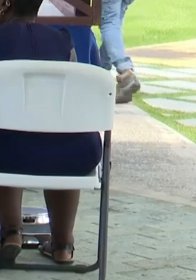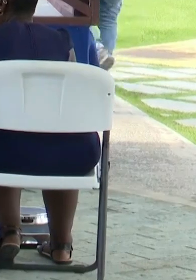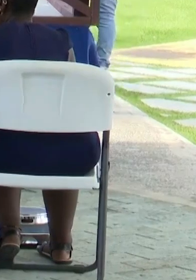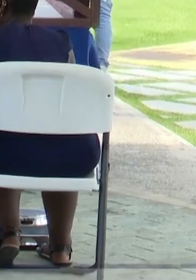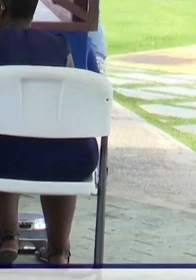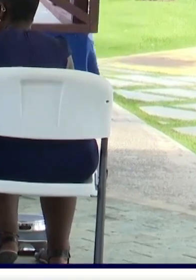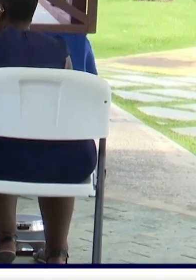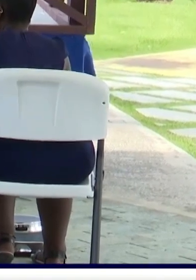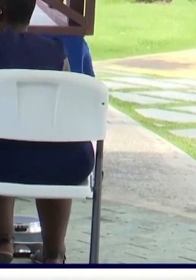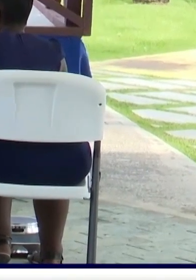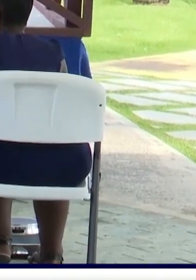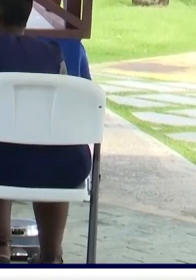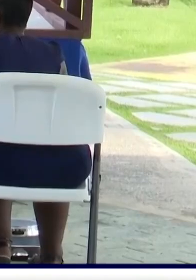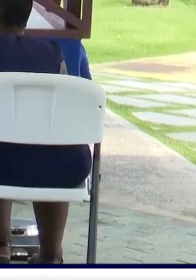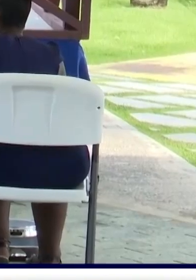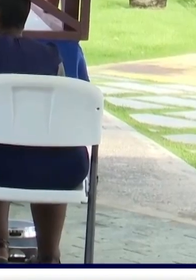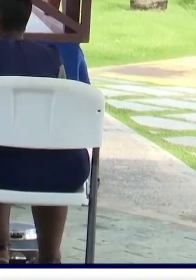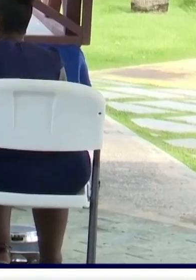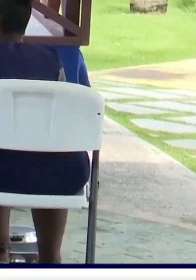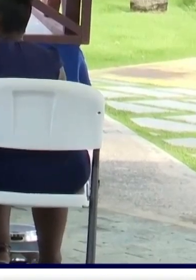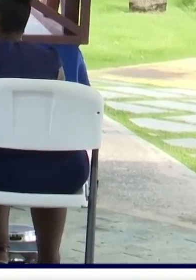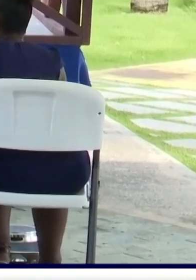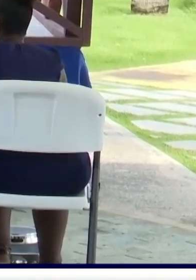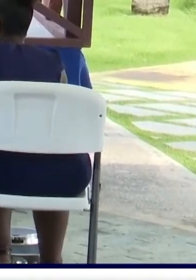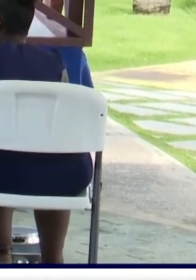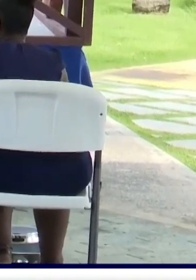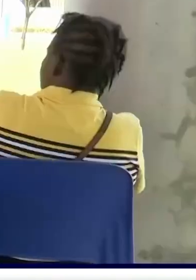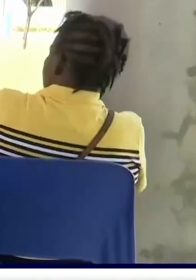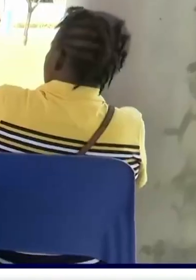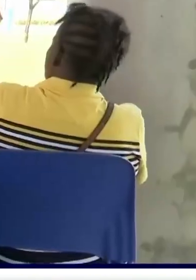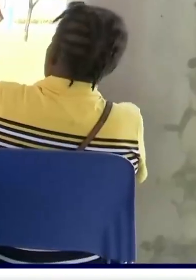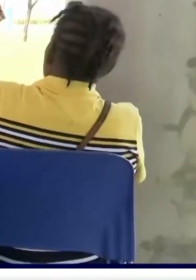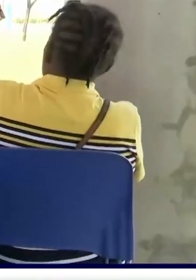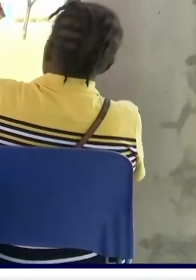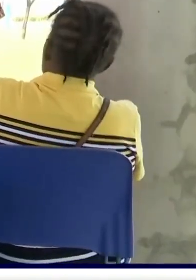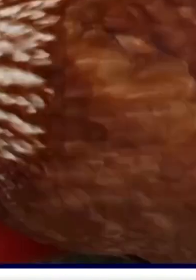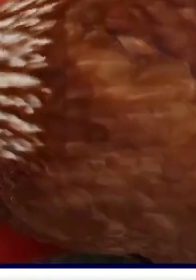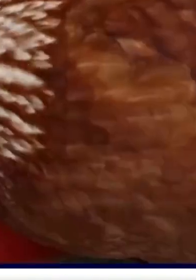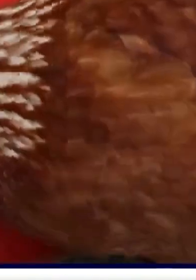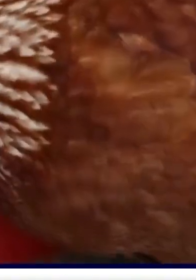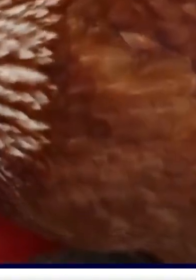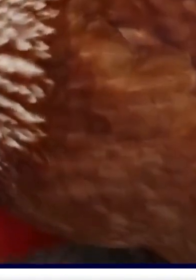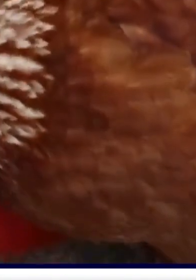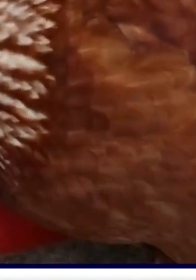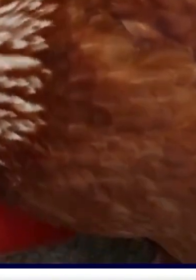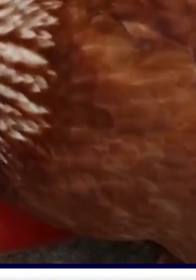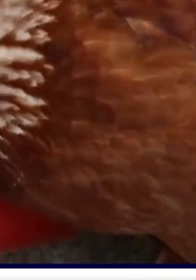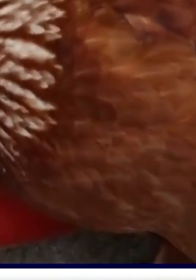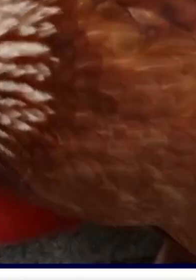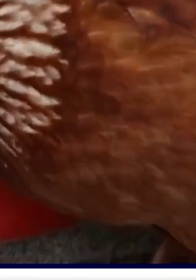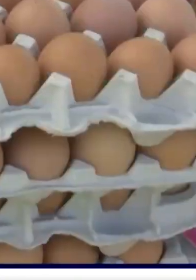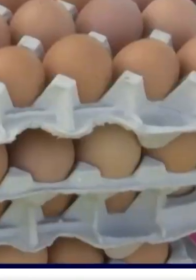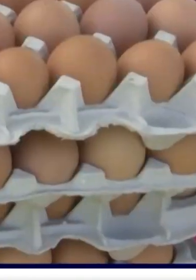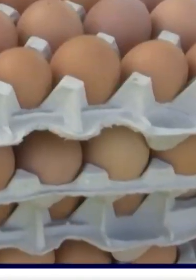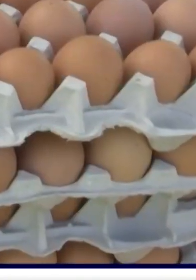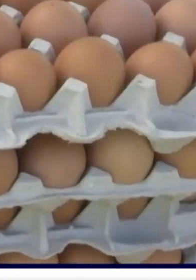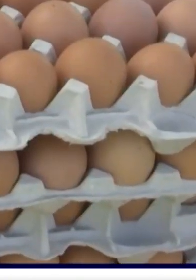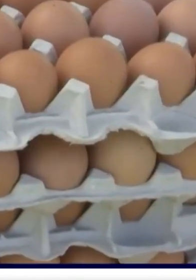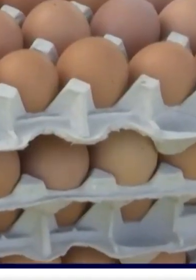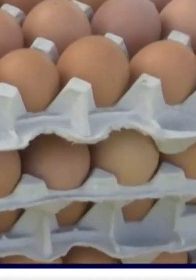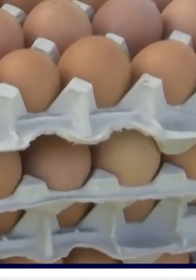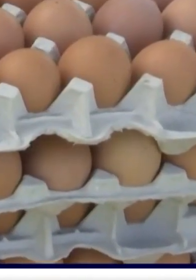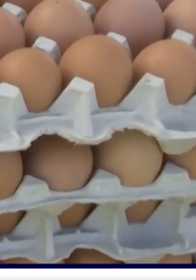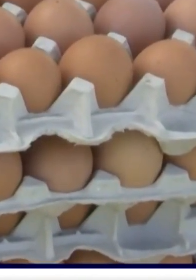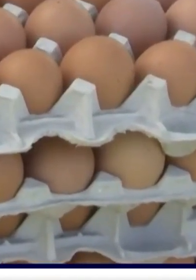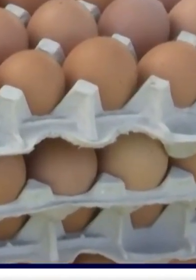Startling statistics tonight about the diabetic situation in Barbados. The Barbados Egg and Poultry Producers Association admits